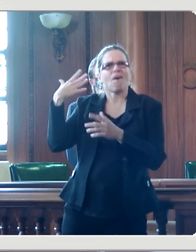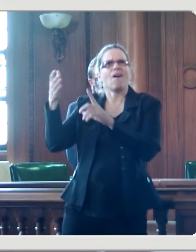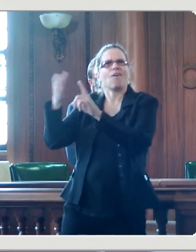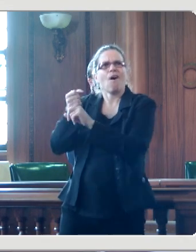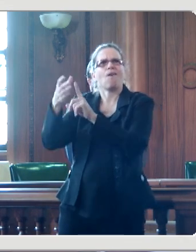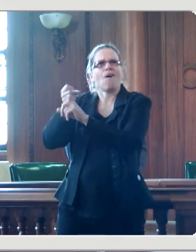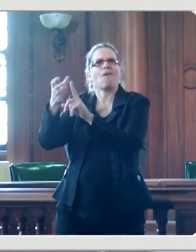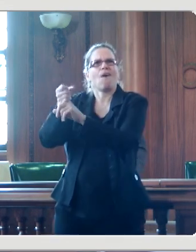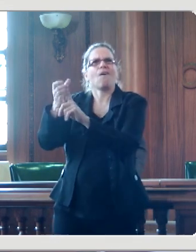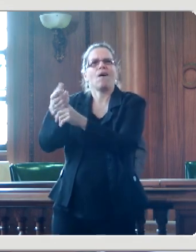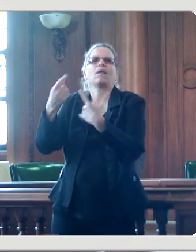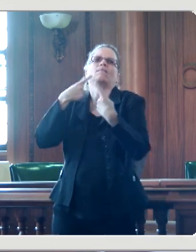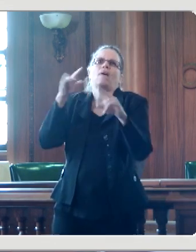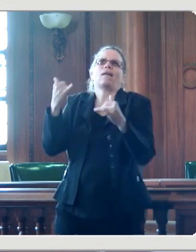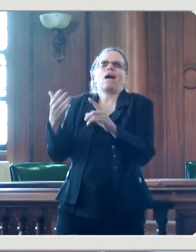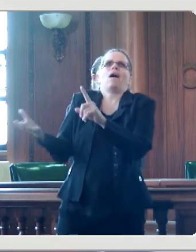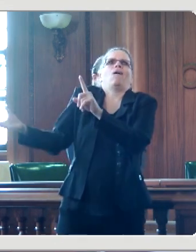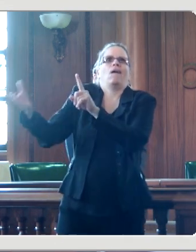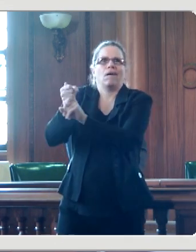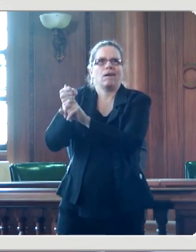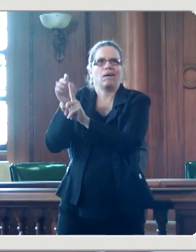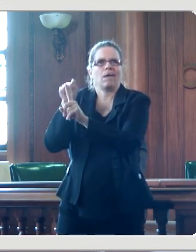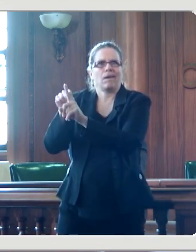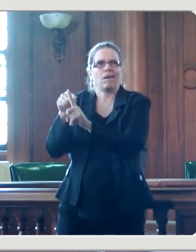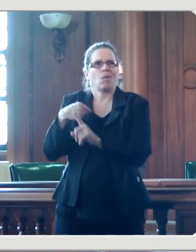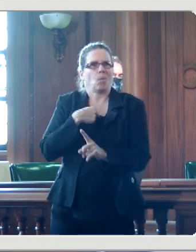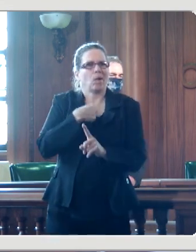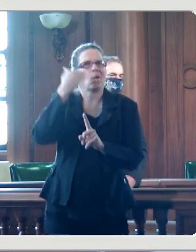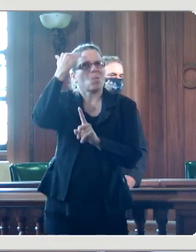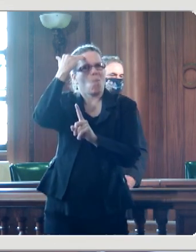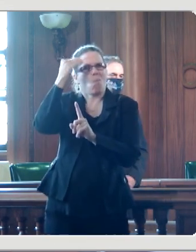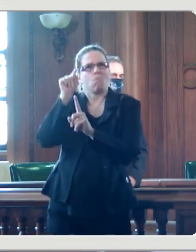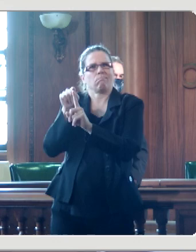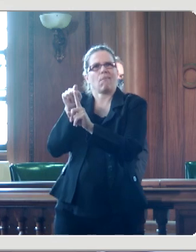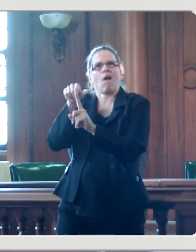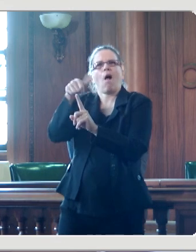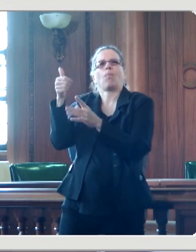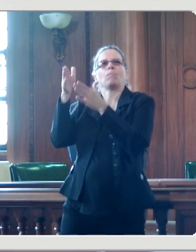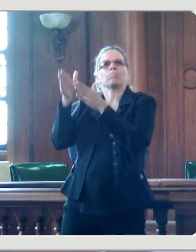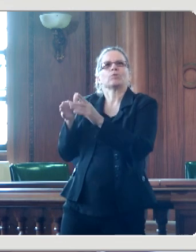looking for a second subject, and we have recovered the 2 guns that were used in the incident.